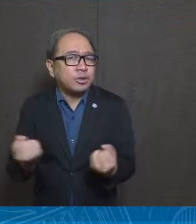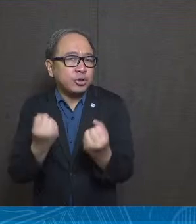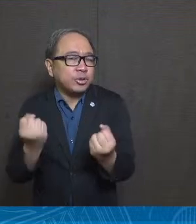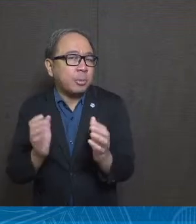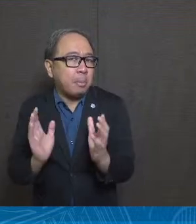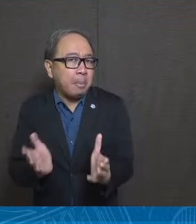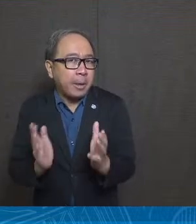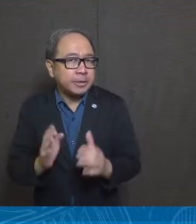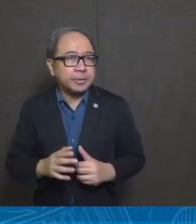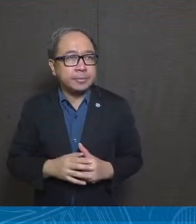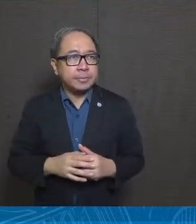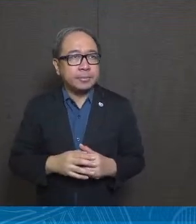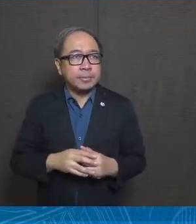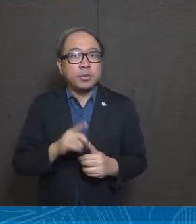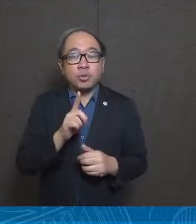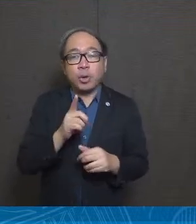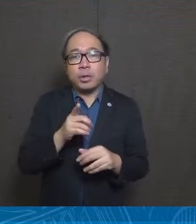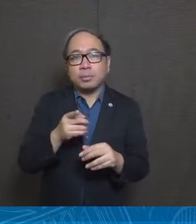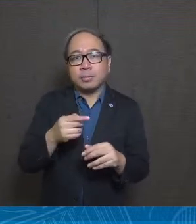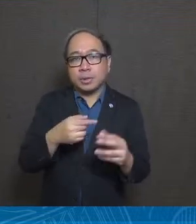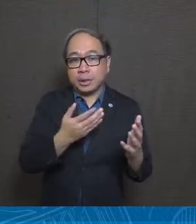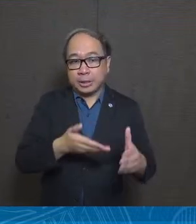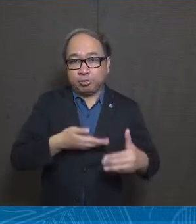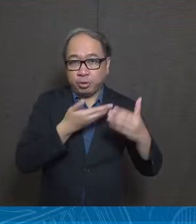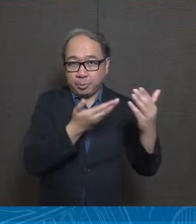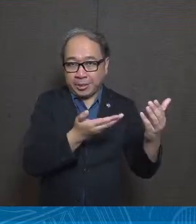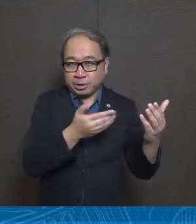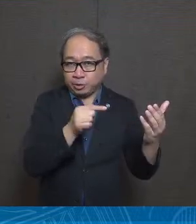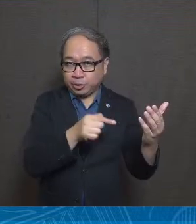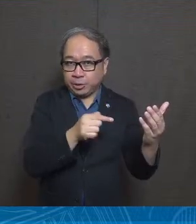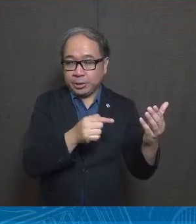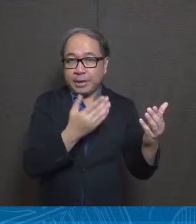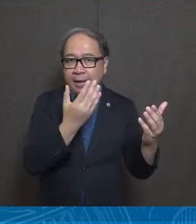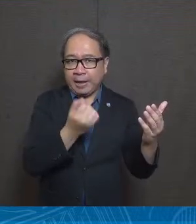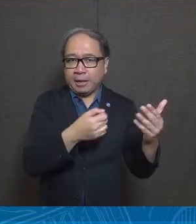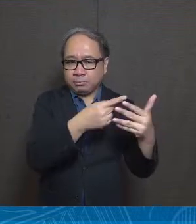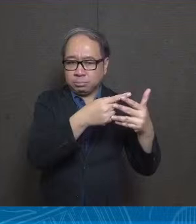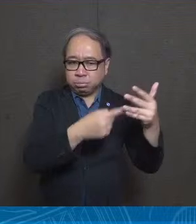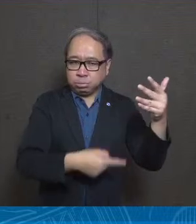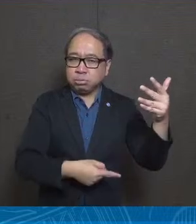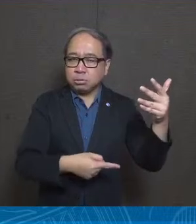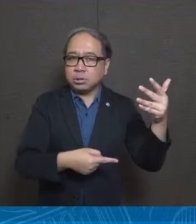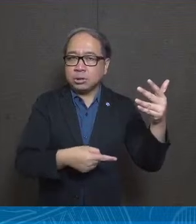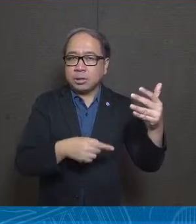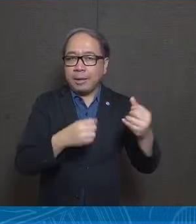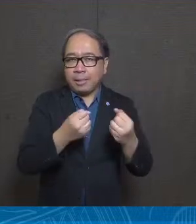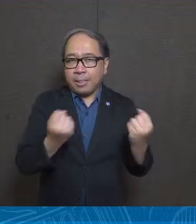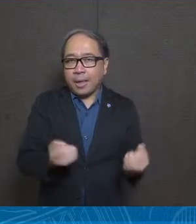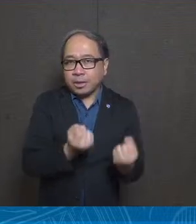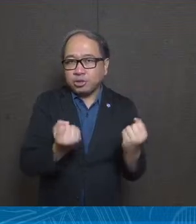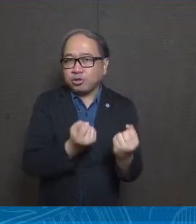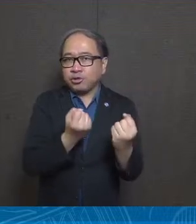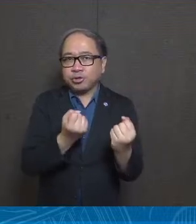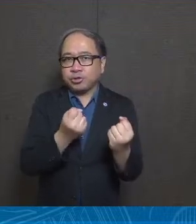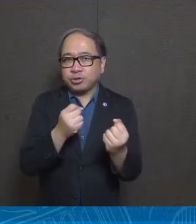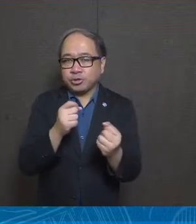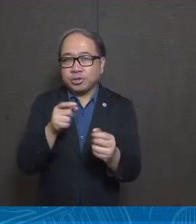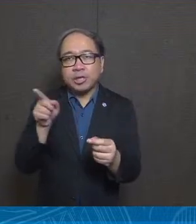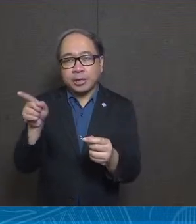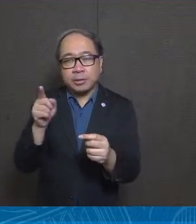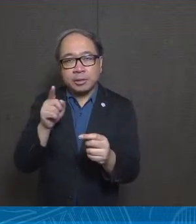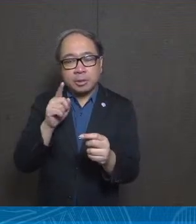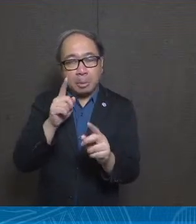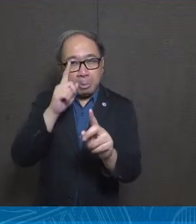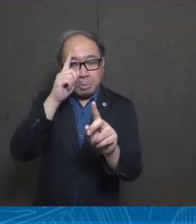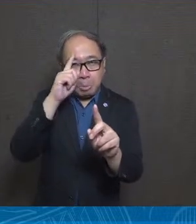also refer to the recommendation. Most recommendations have a set of actions for specifically the governments